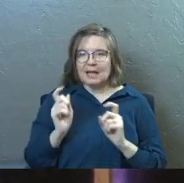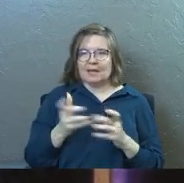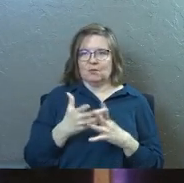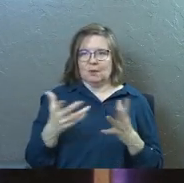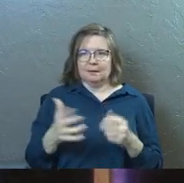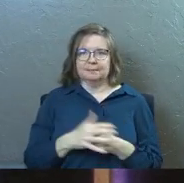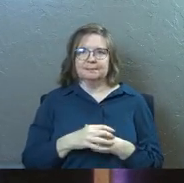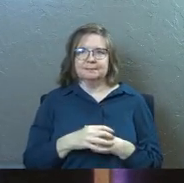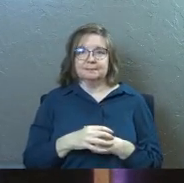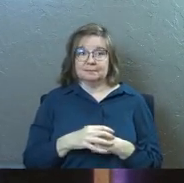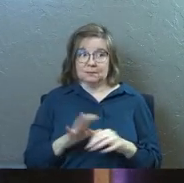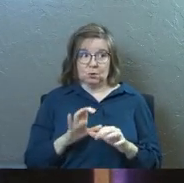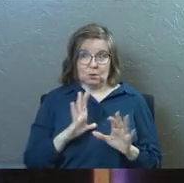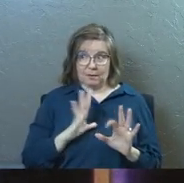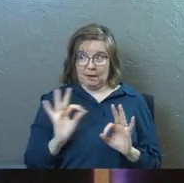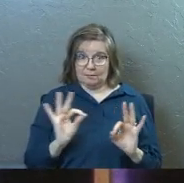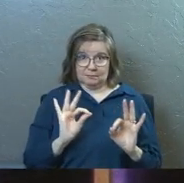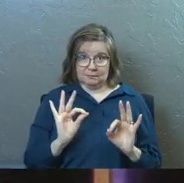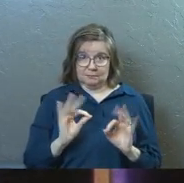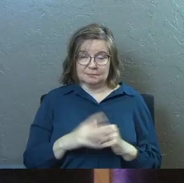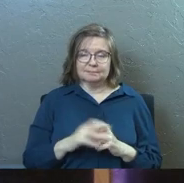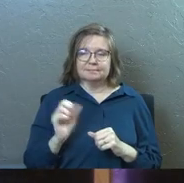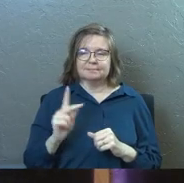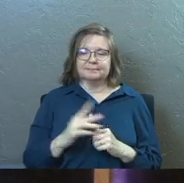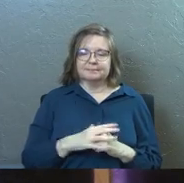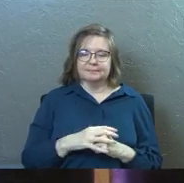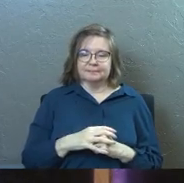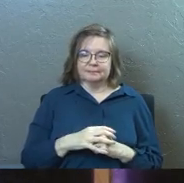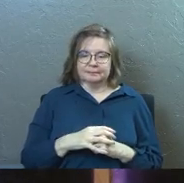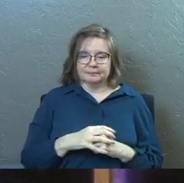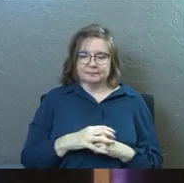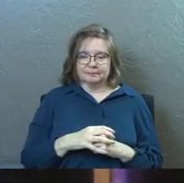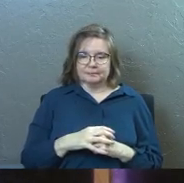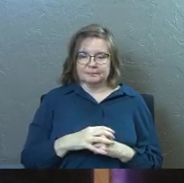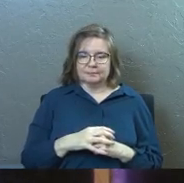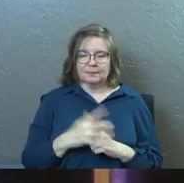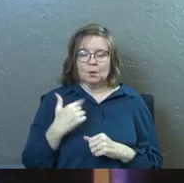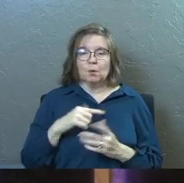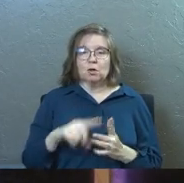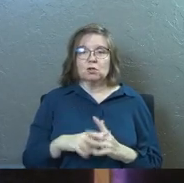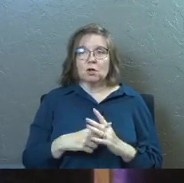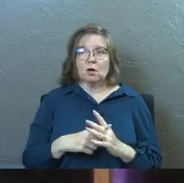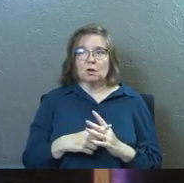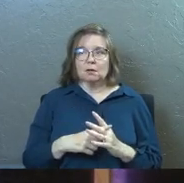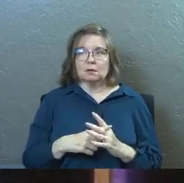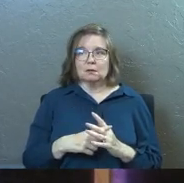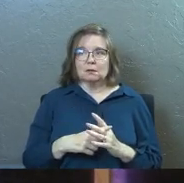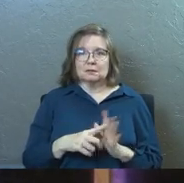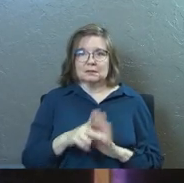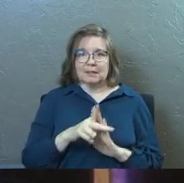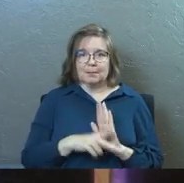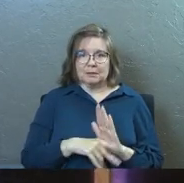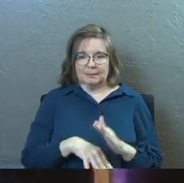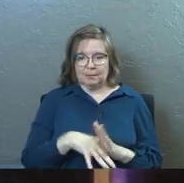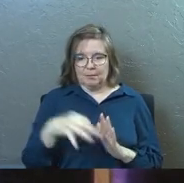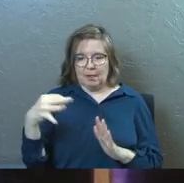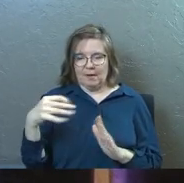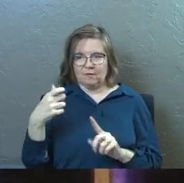you a lot. Doing okay? Yeah. All right. We're going to start pulling some principles out of